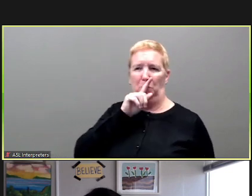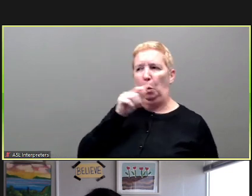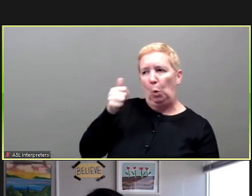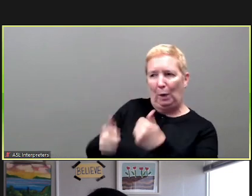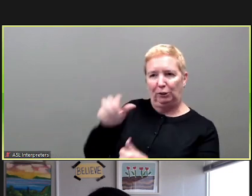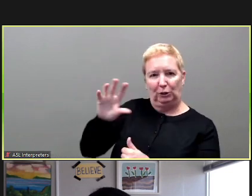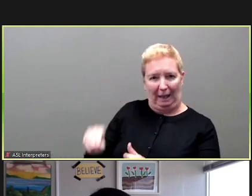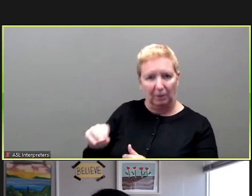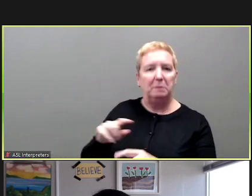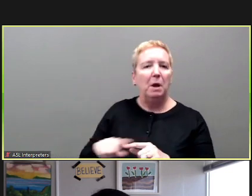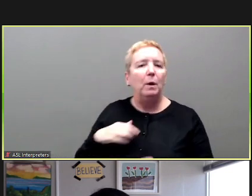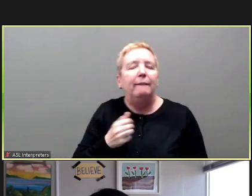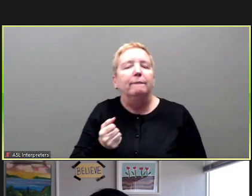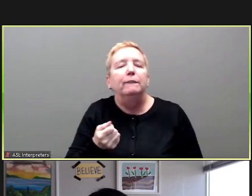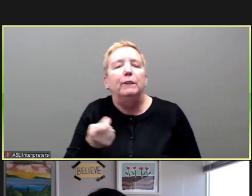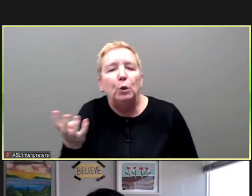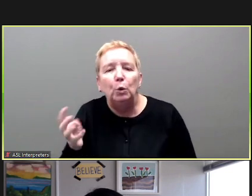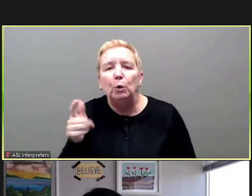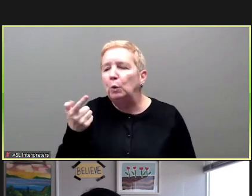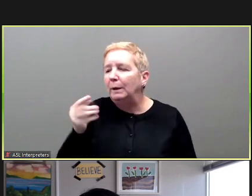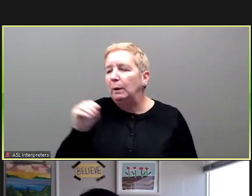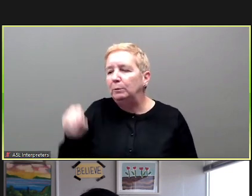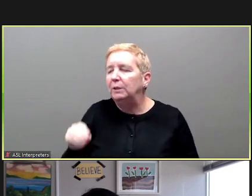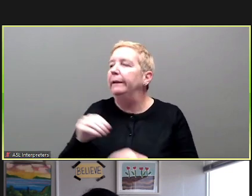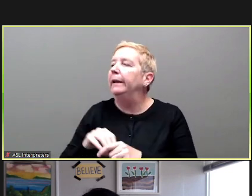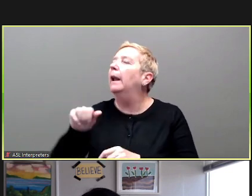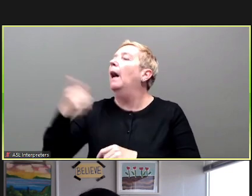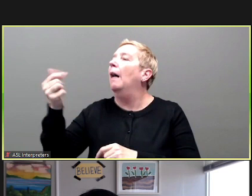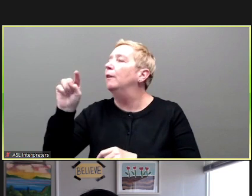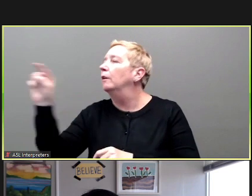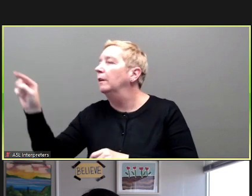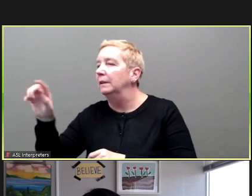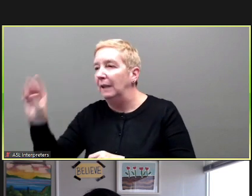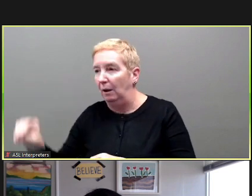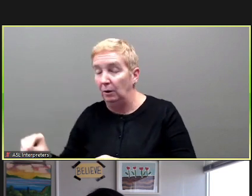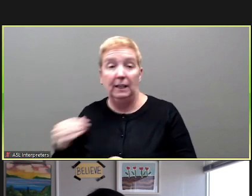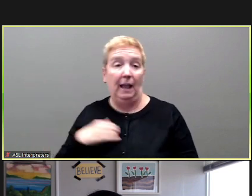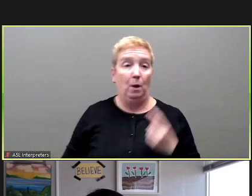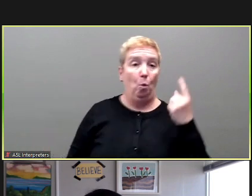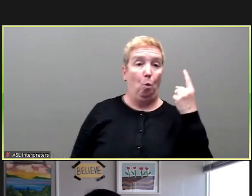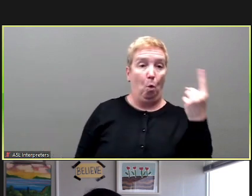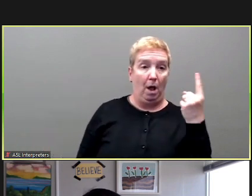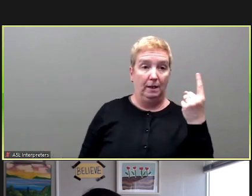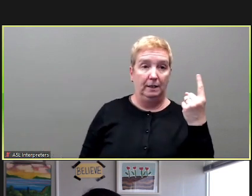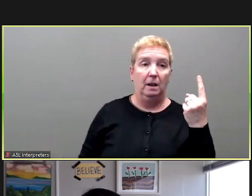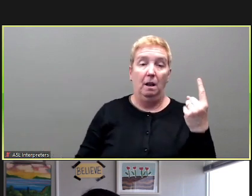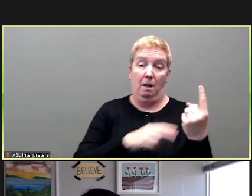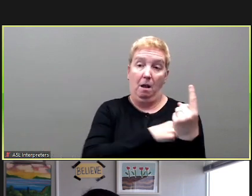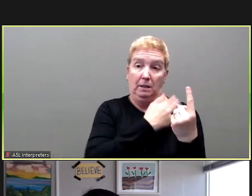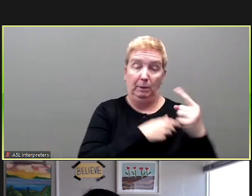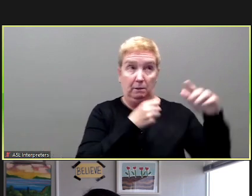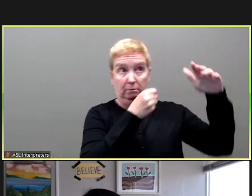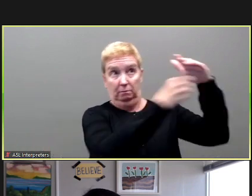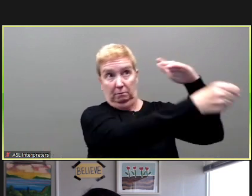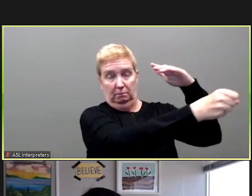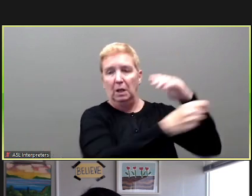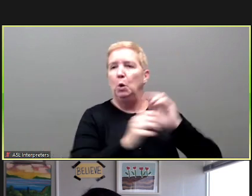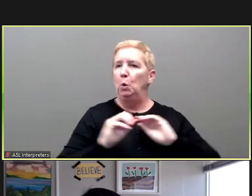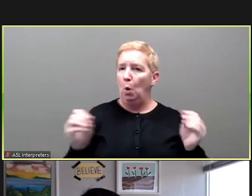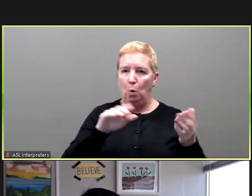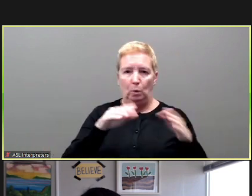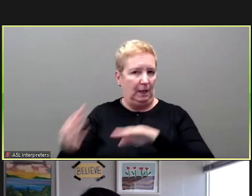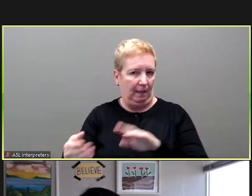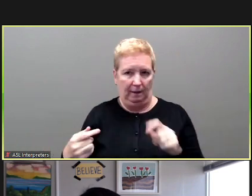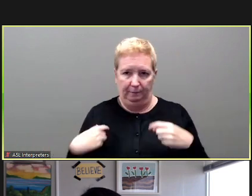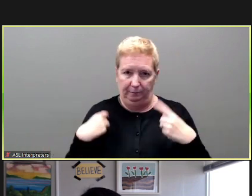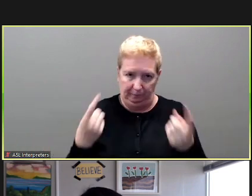counties. We've only had one hospitalization to date and no deaths to date so far. You can see